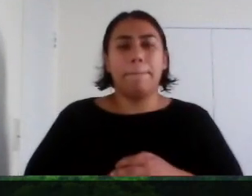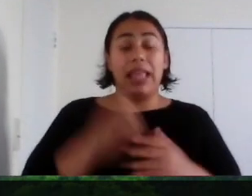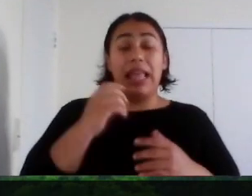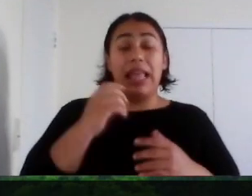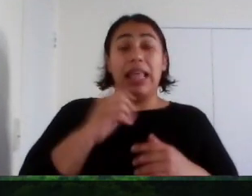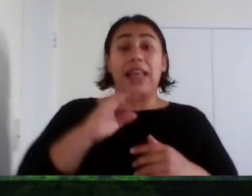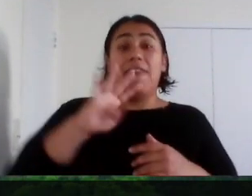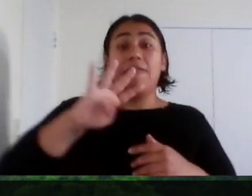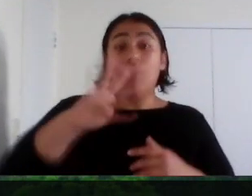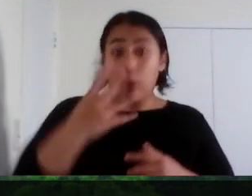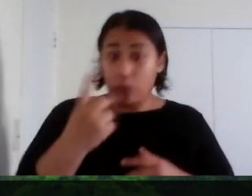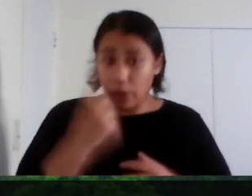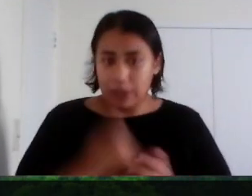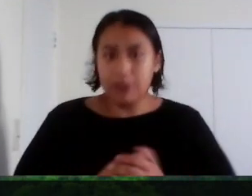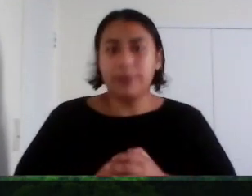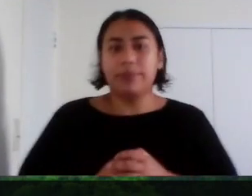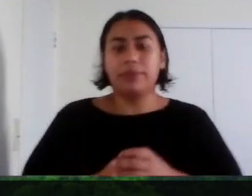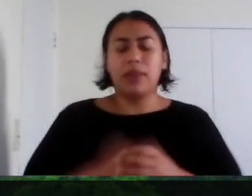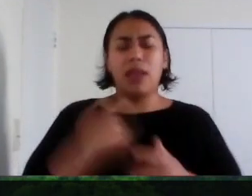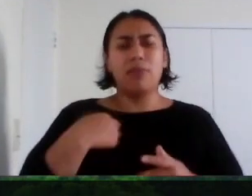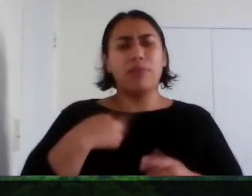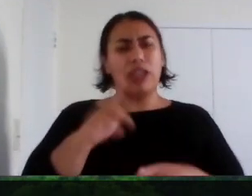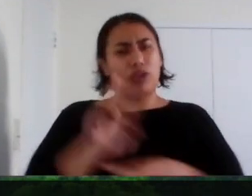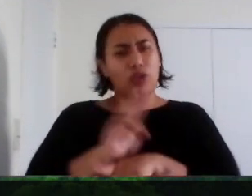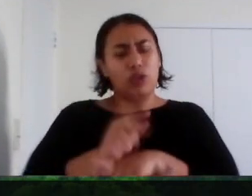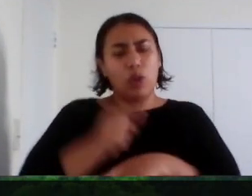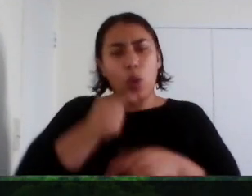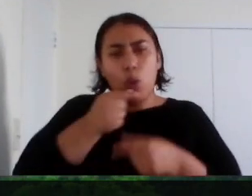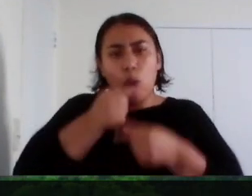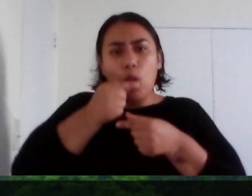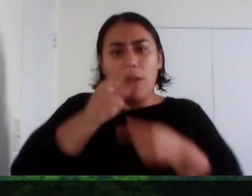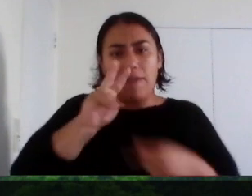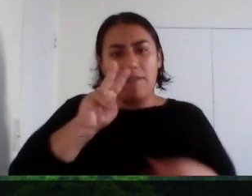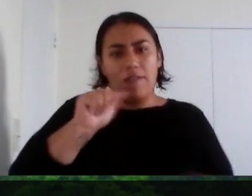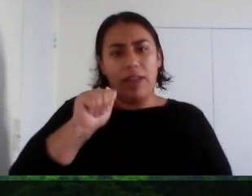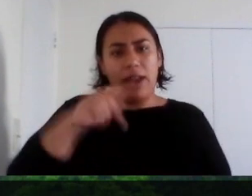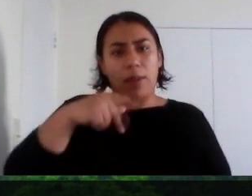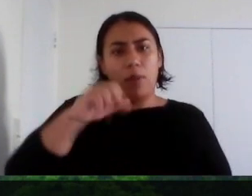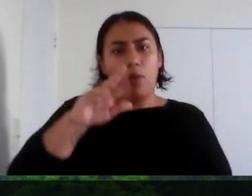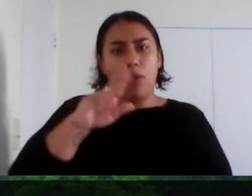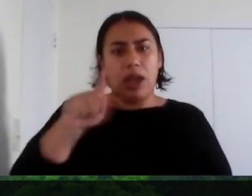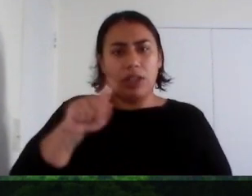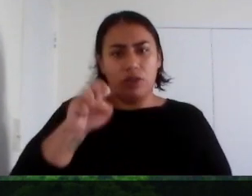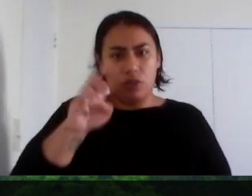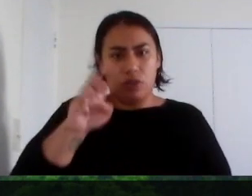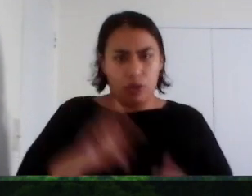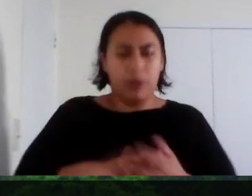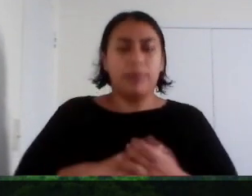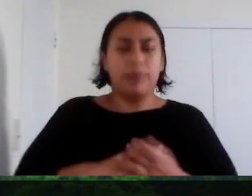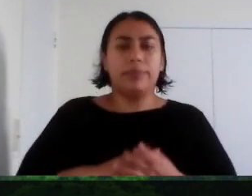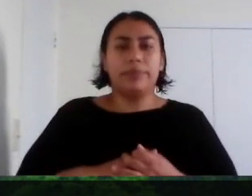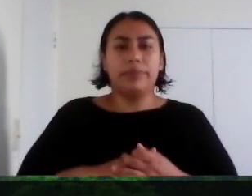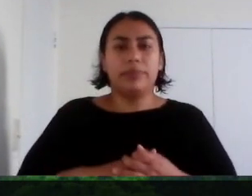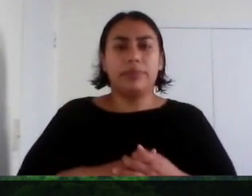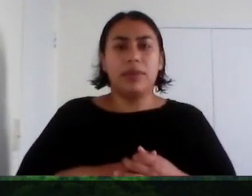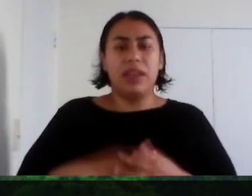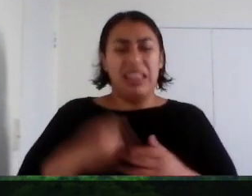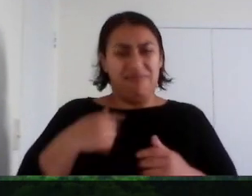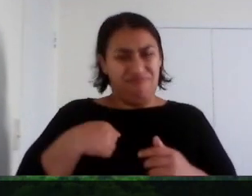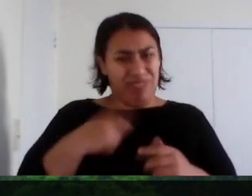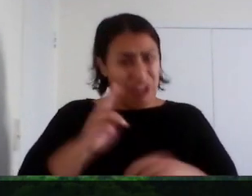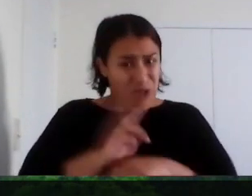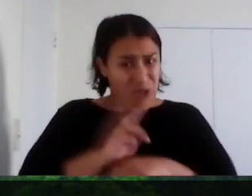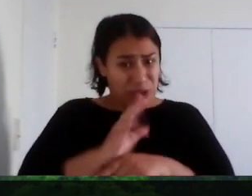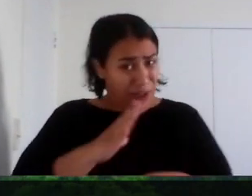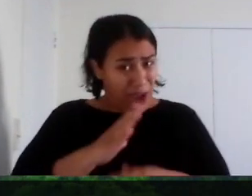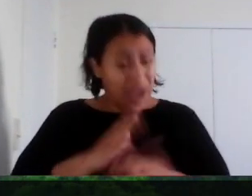Next question. I found using a small amount in a vaporizer has been really helpful before bed. Should I be using oils instead,